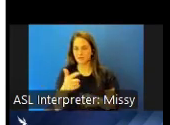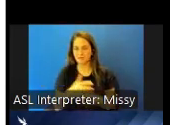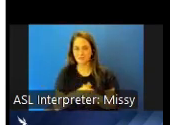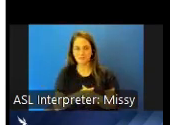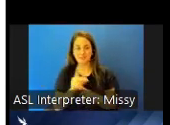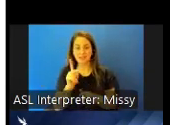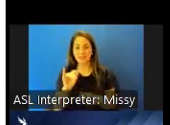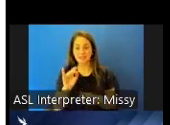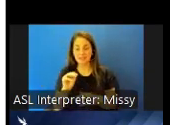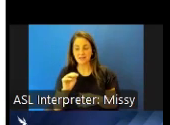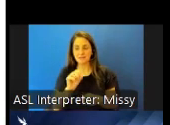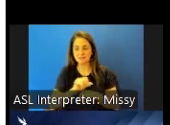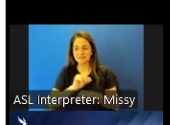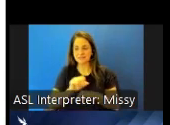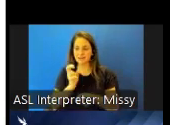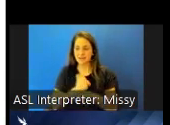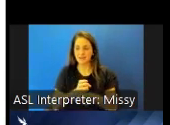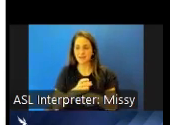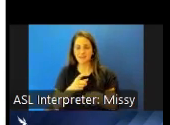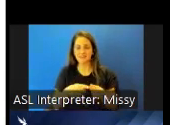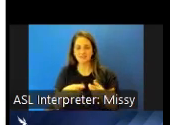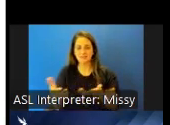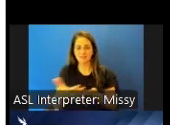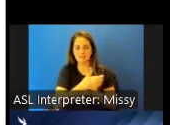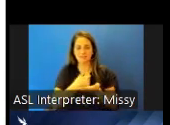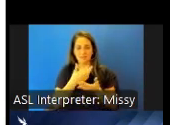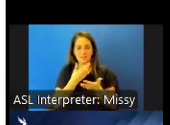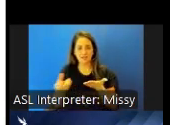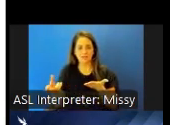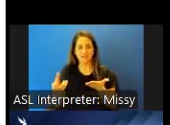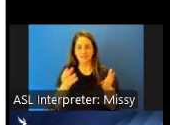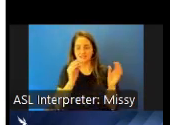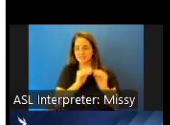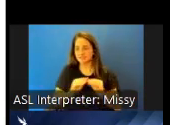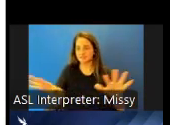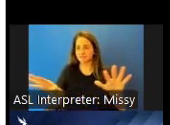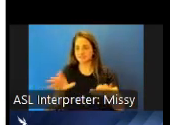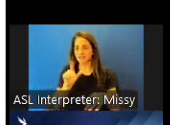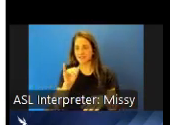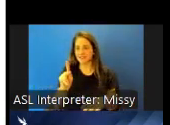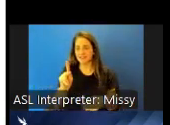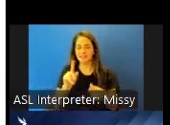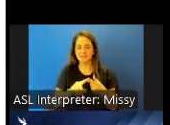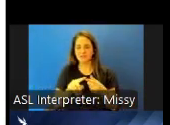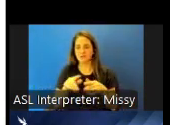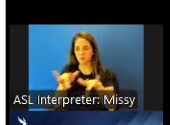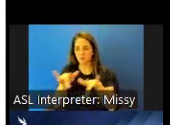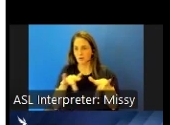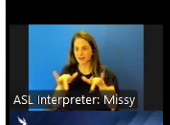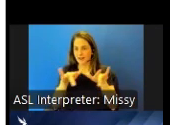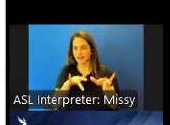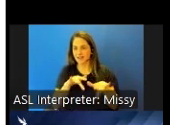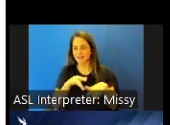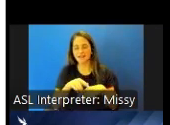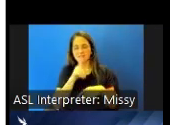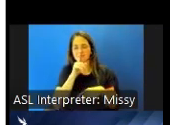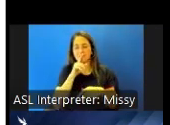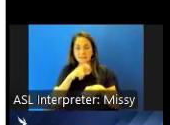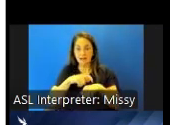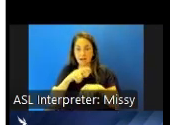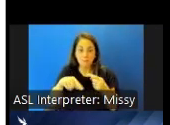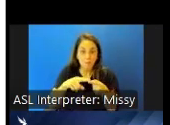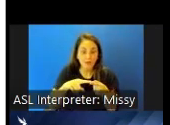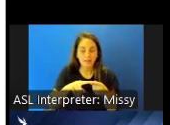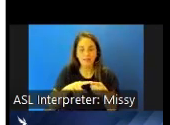Kim is going to work hard on compiling all of these resources and getting those back out to you with a link to the recording. I'm not going to promise her time, but I